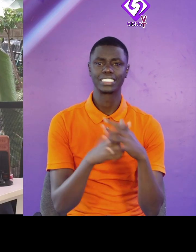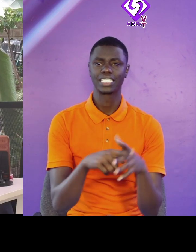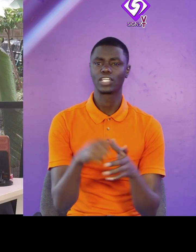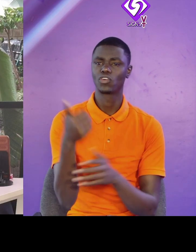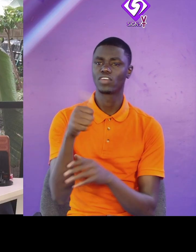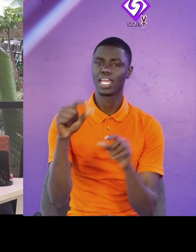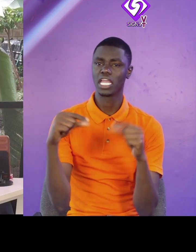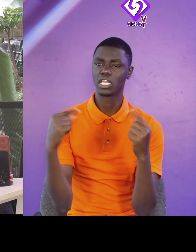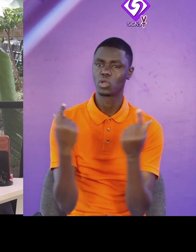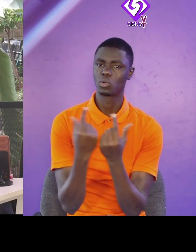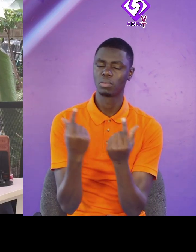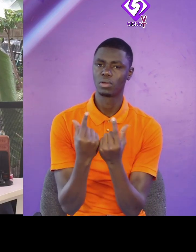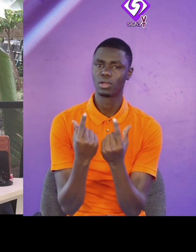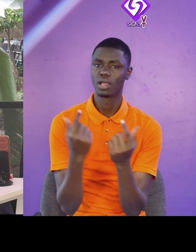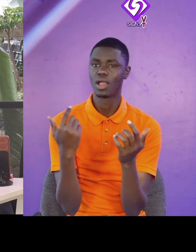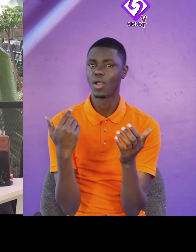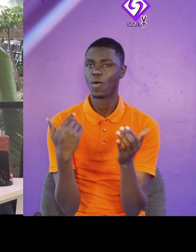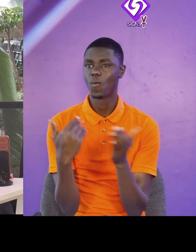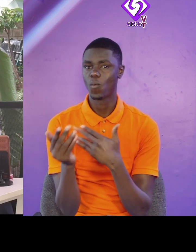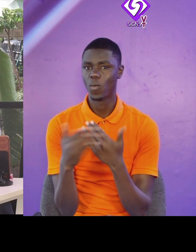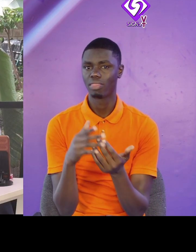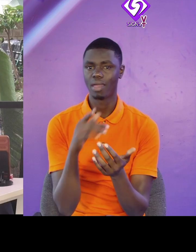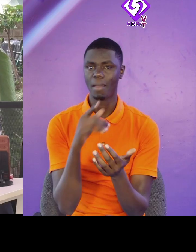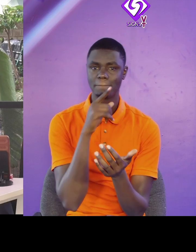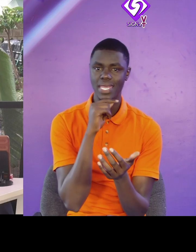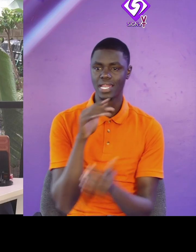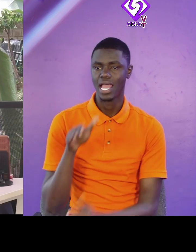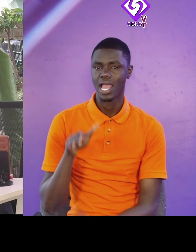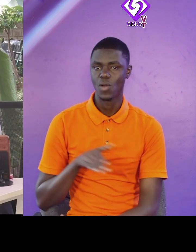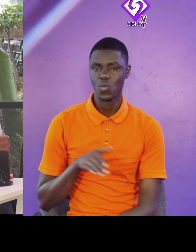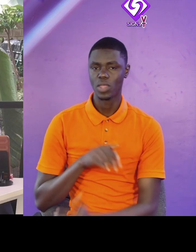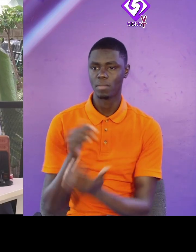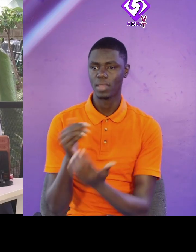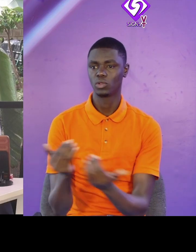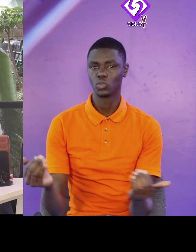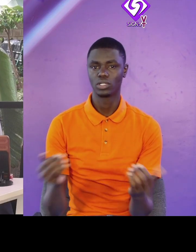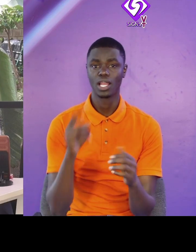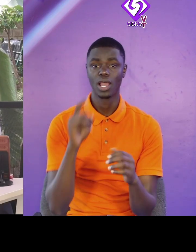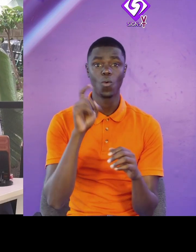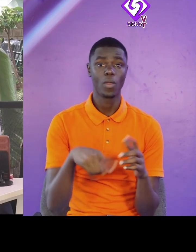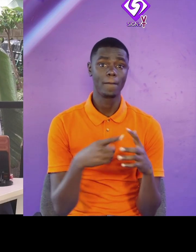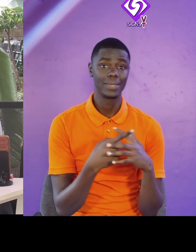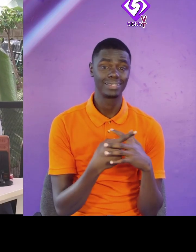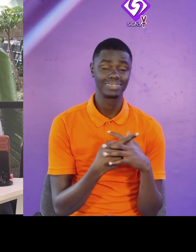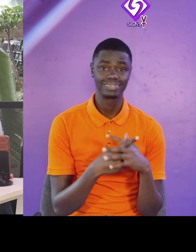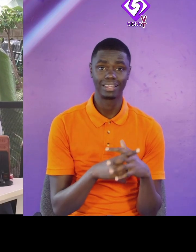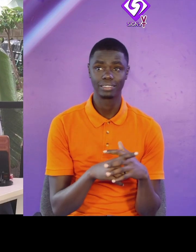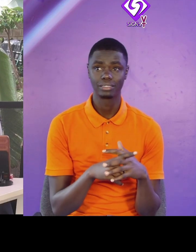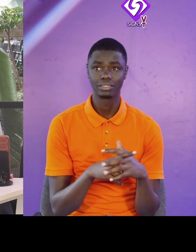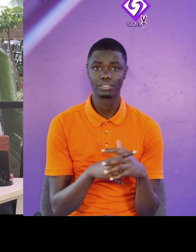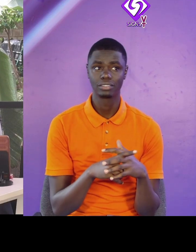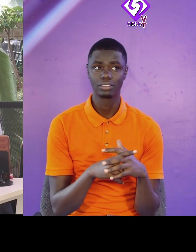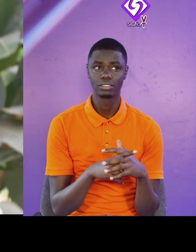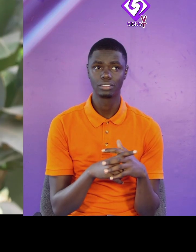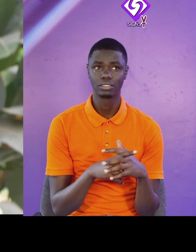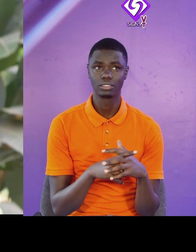it's men, women, children, we have to start with raising the awareness of what